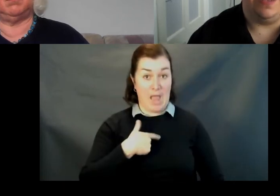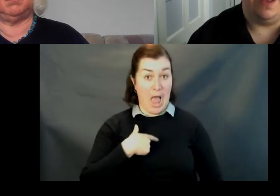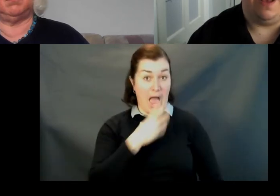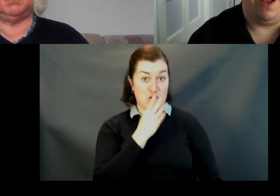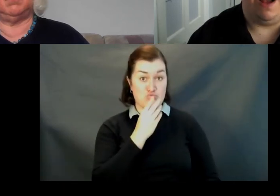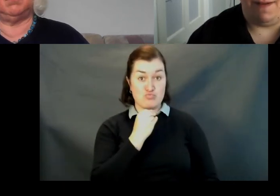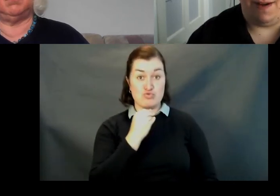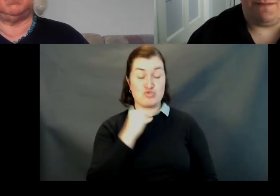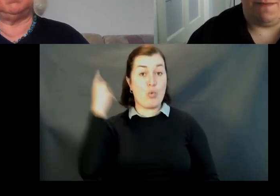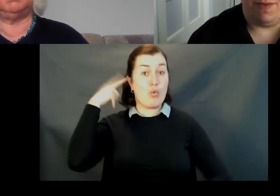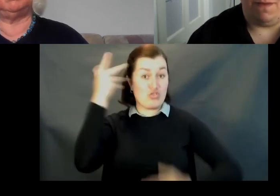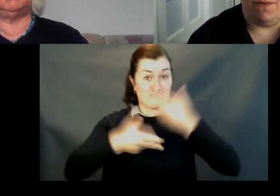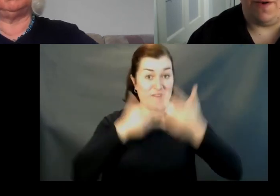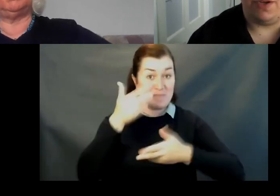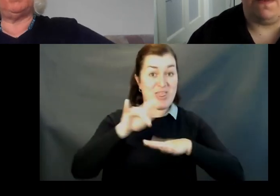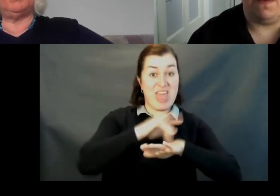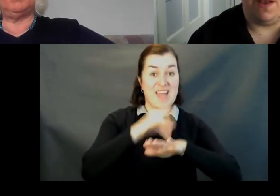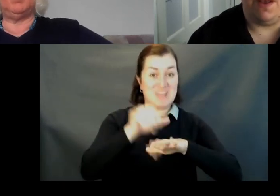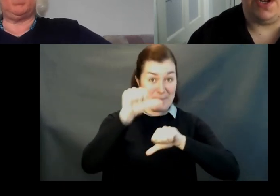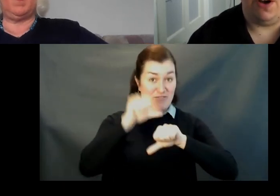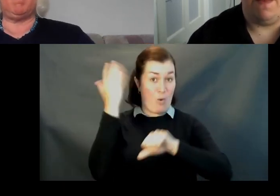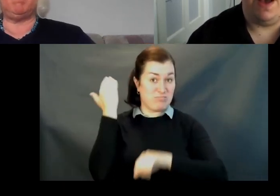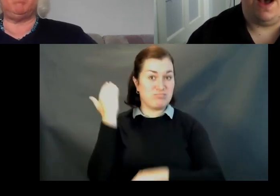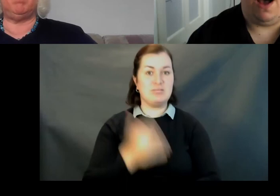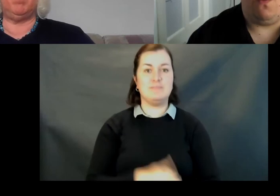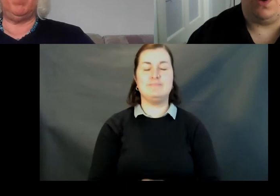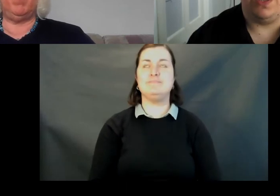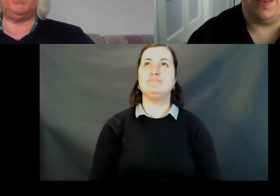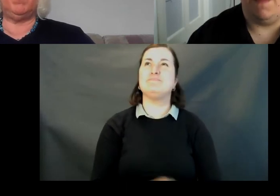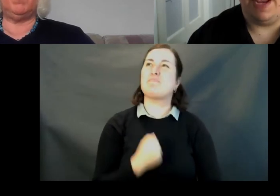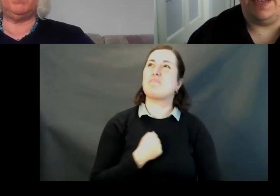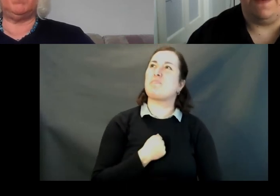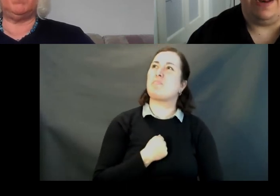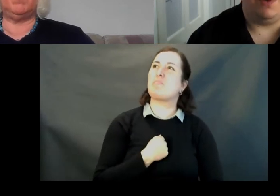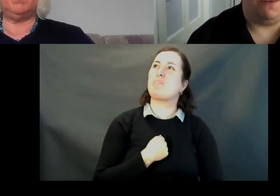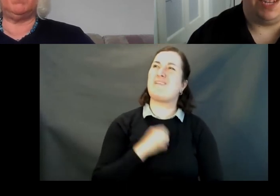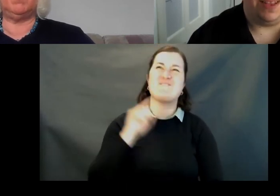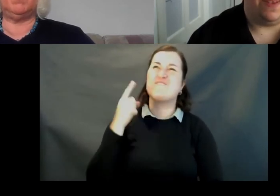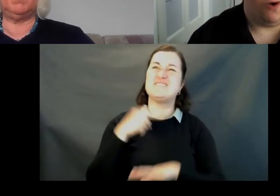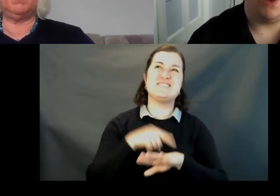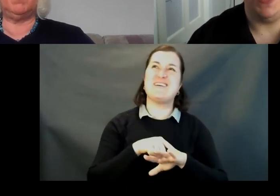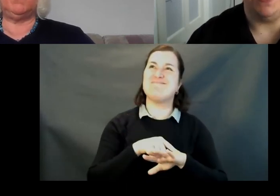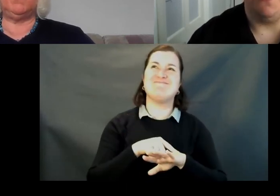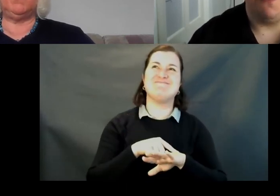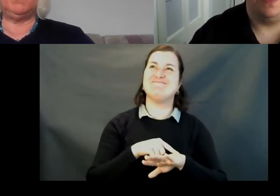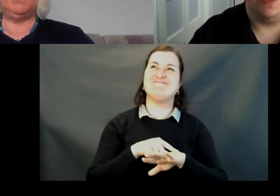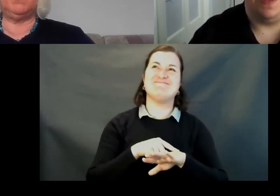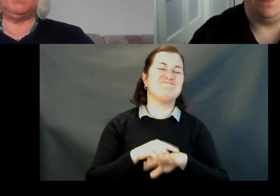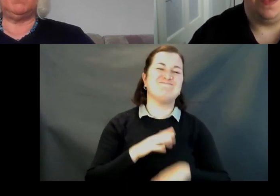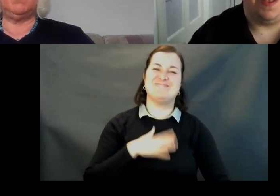and I for the first time I wasn't the biggest fan, because obviously the whole